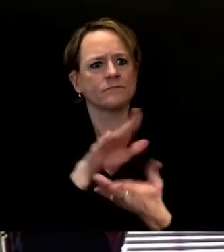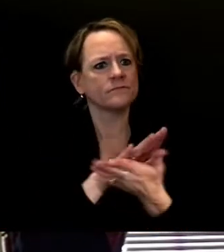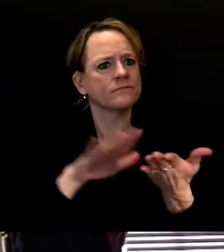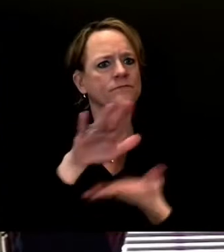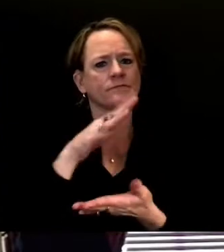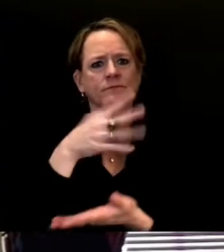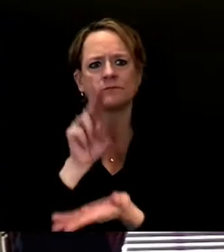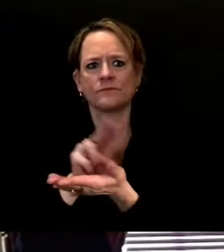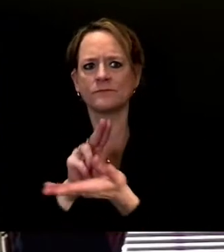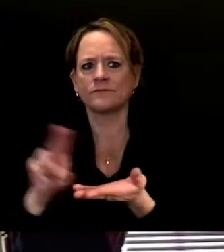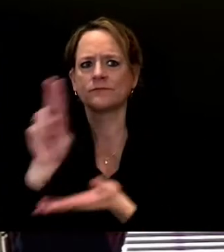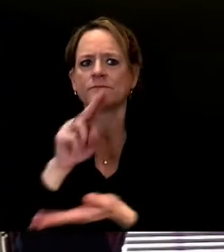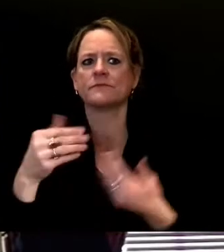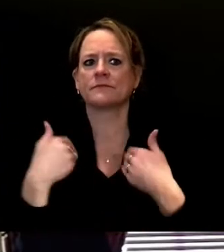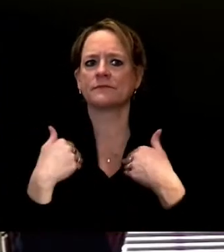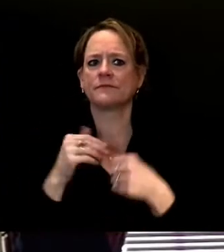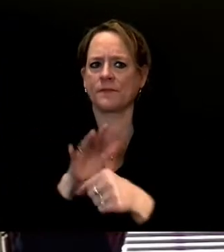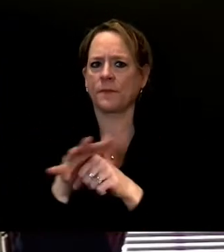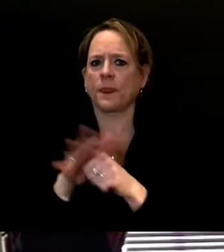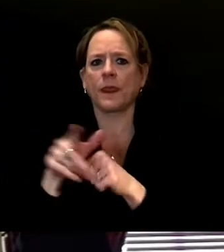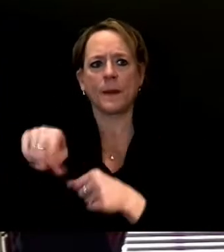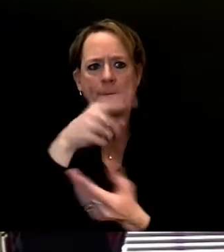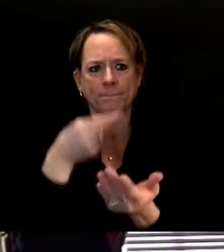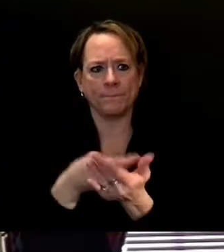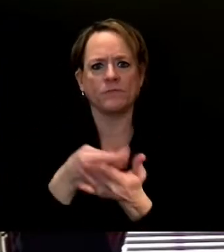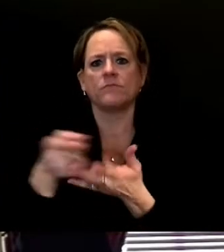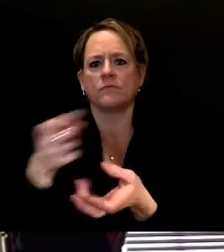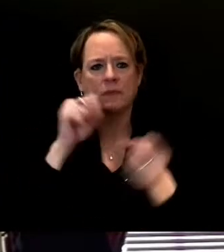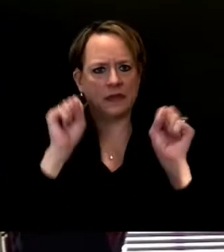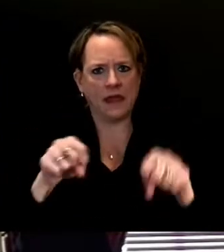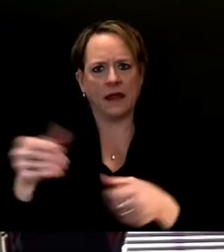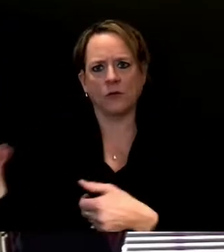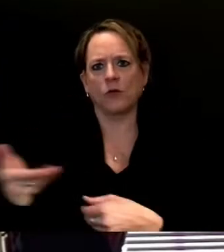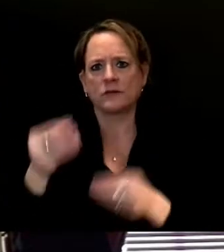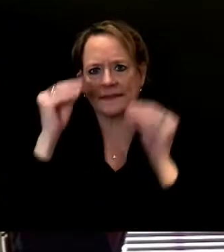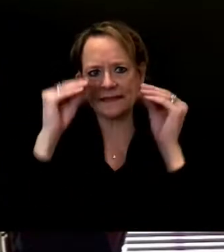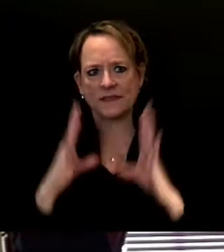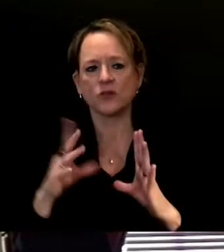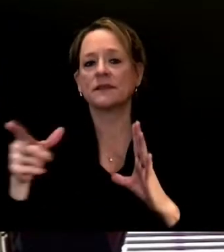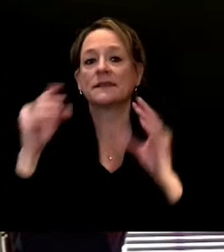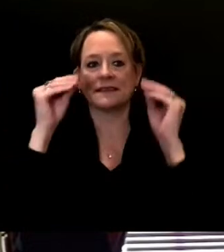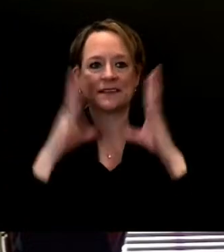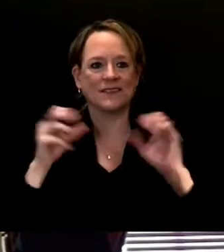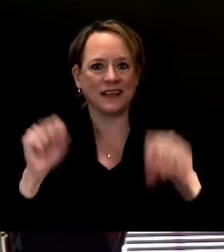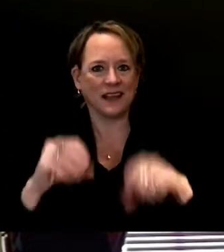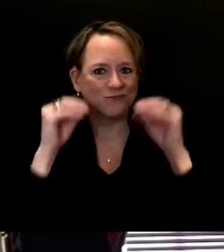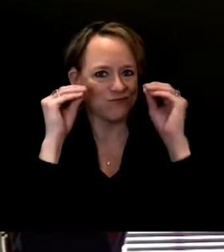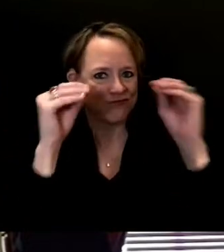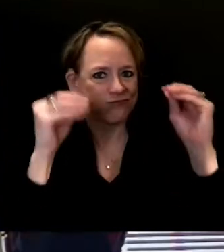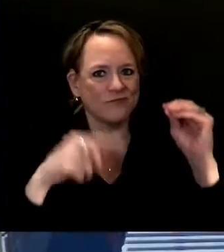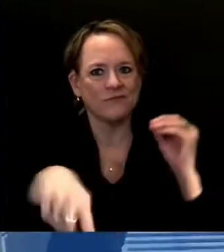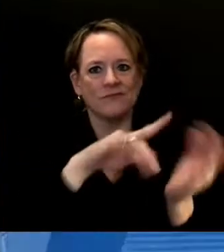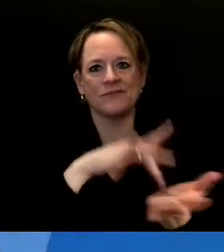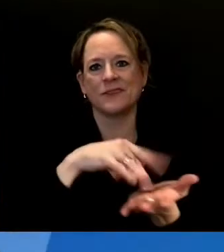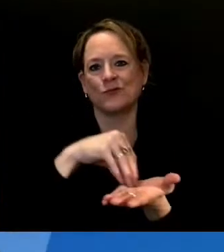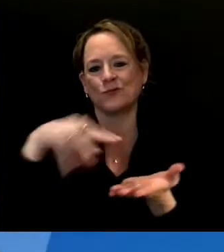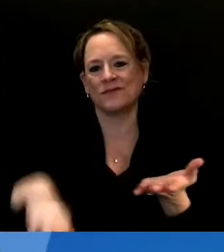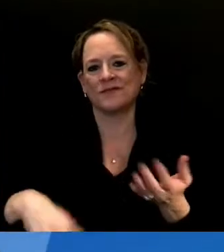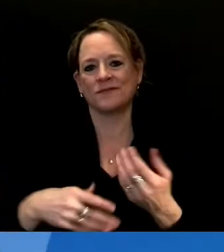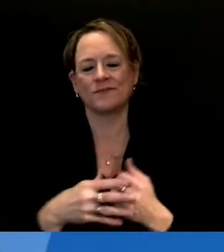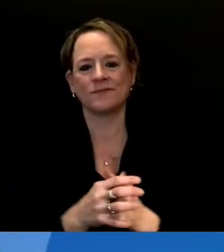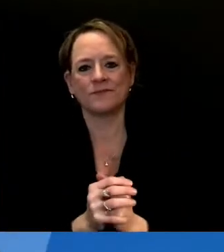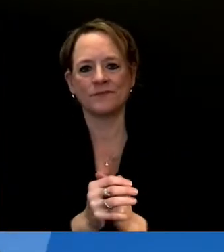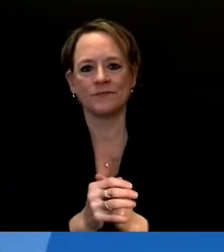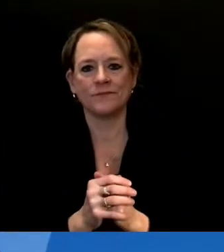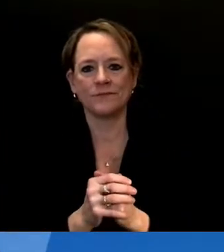new people that are willing and able to help us out going forward. Thank you.